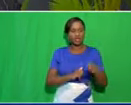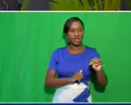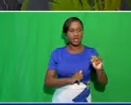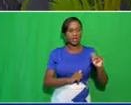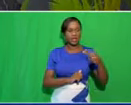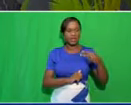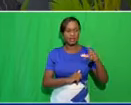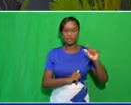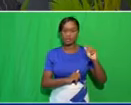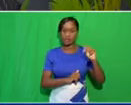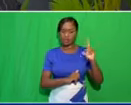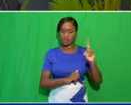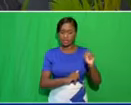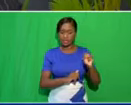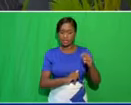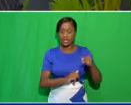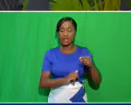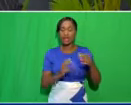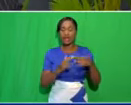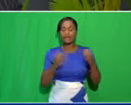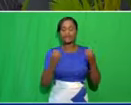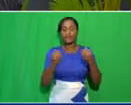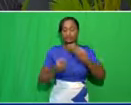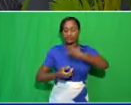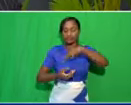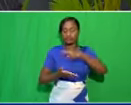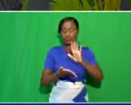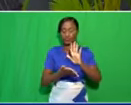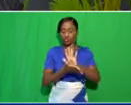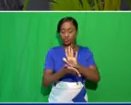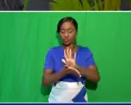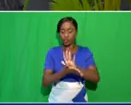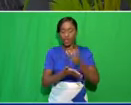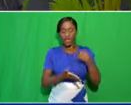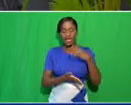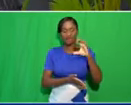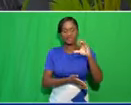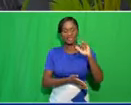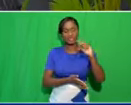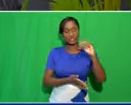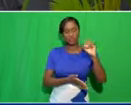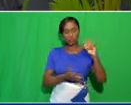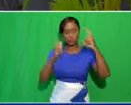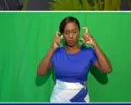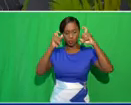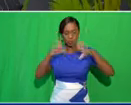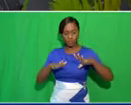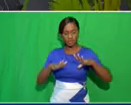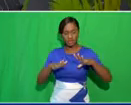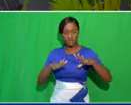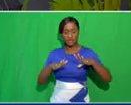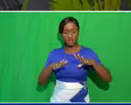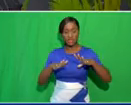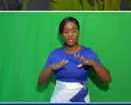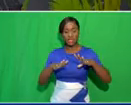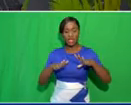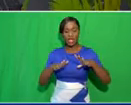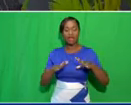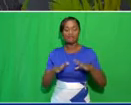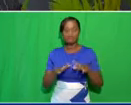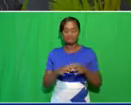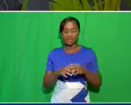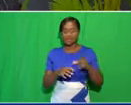primarily denominational schools. They have the CITO test, which Dr. Smith knows that at 12 it's a very famous